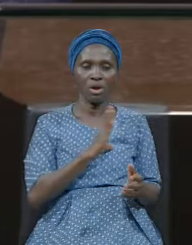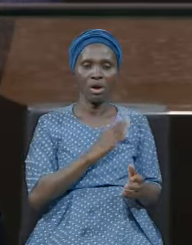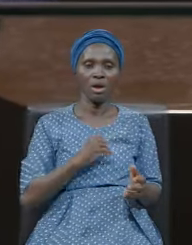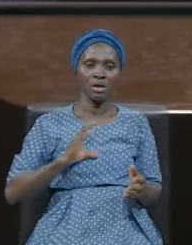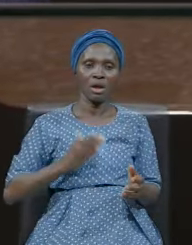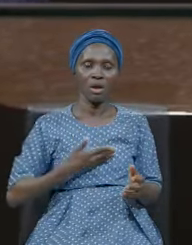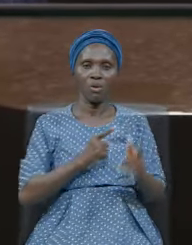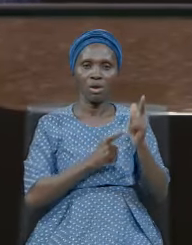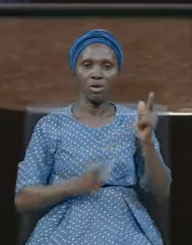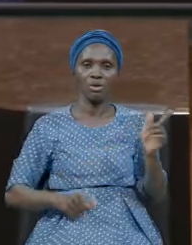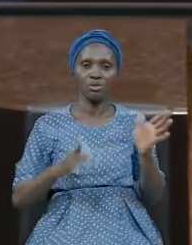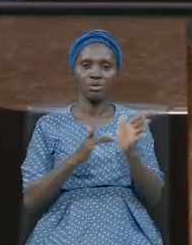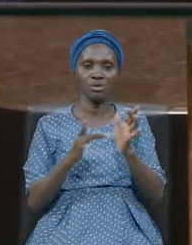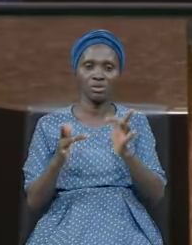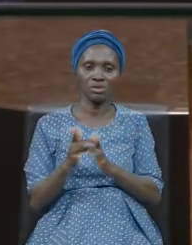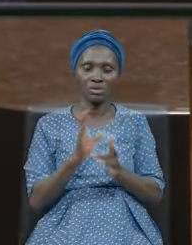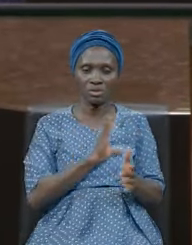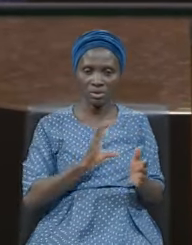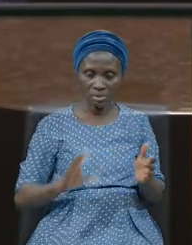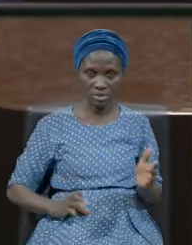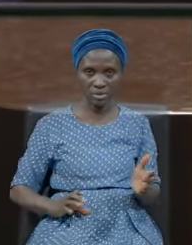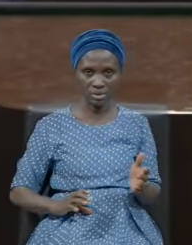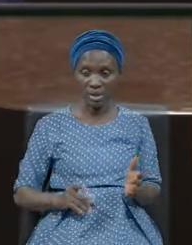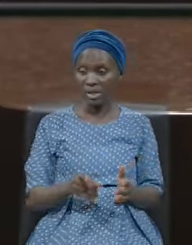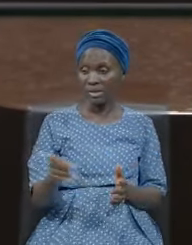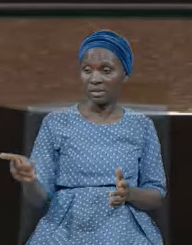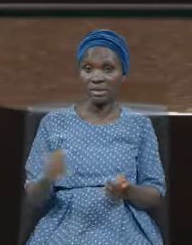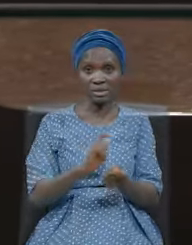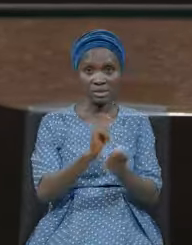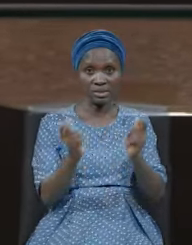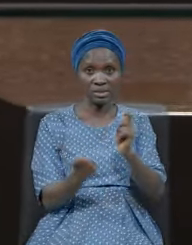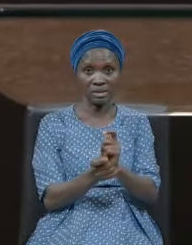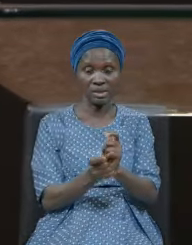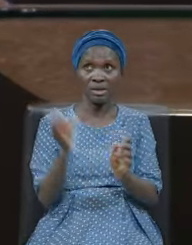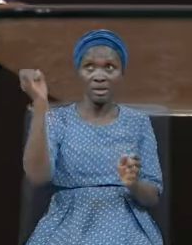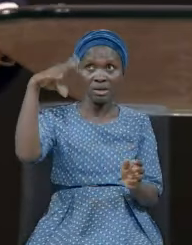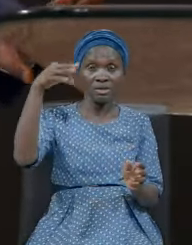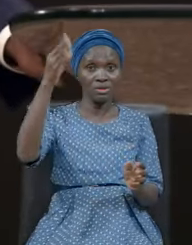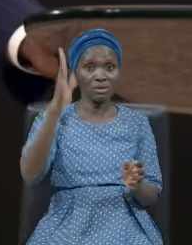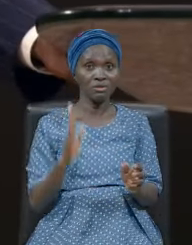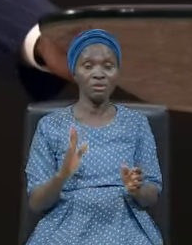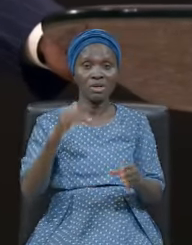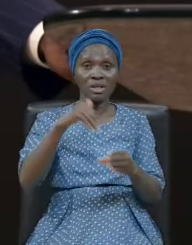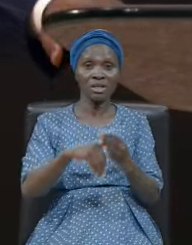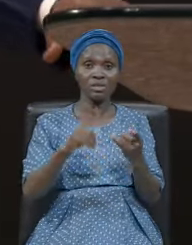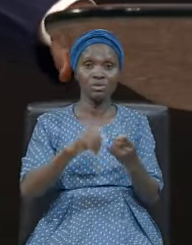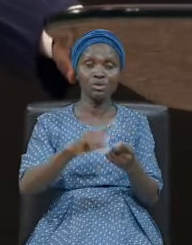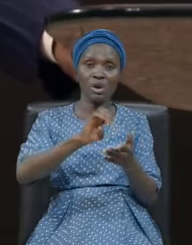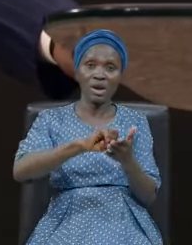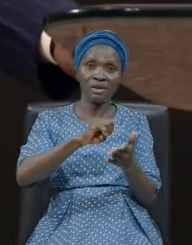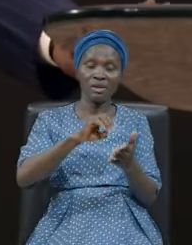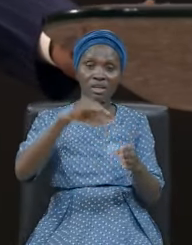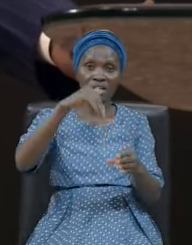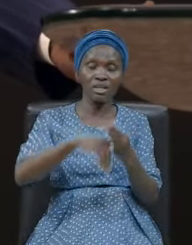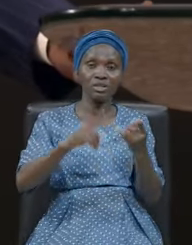they turn the grace of God into license for evil,